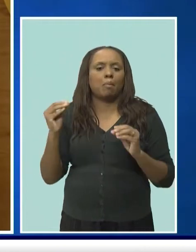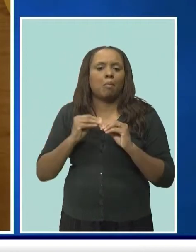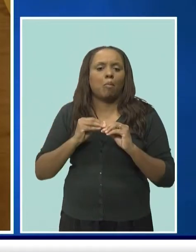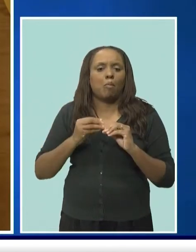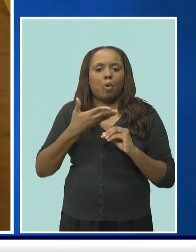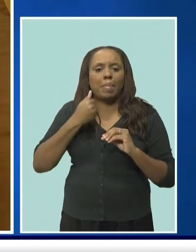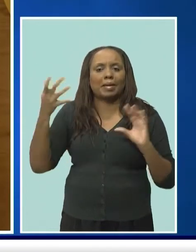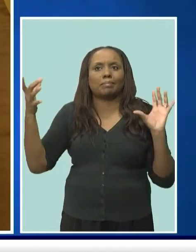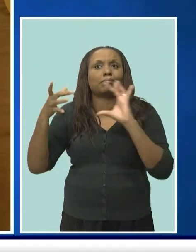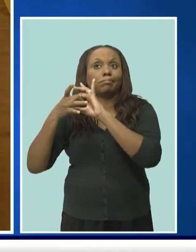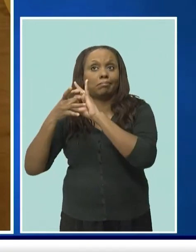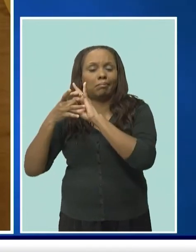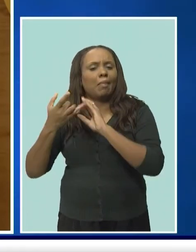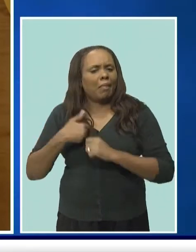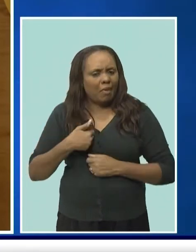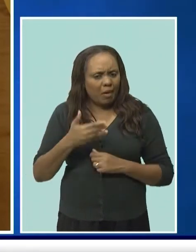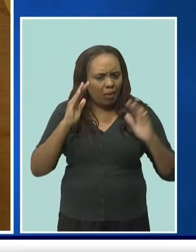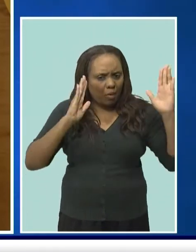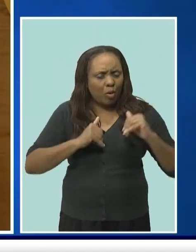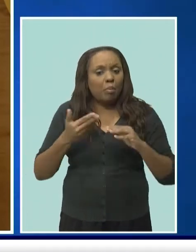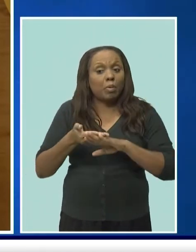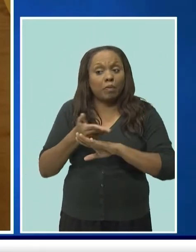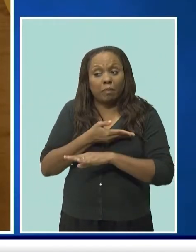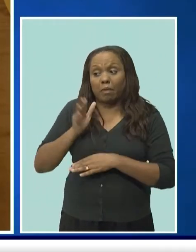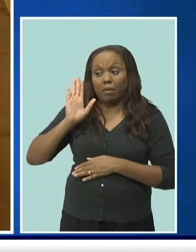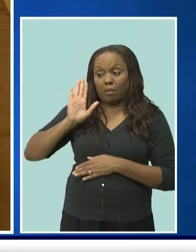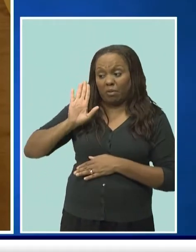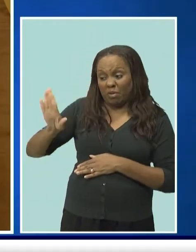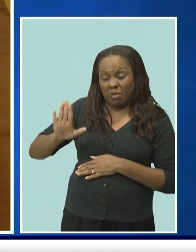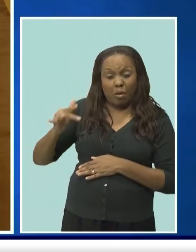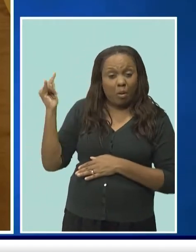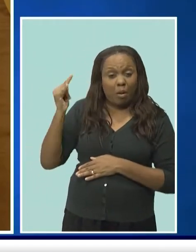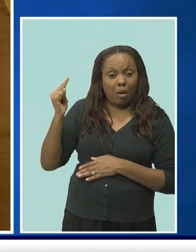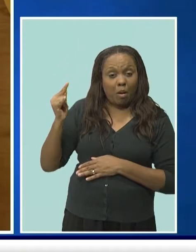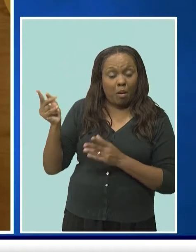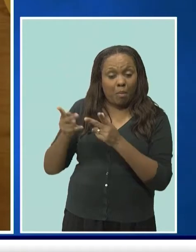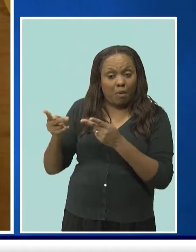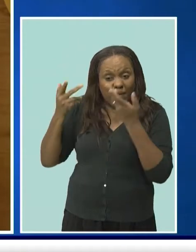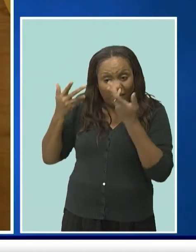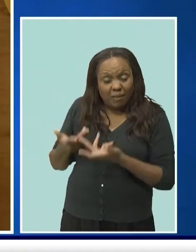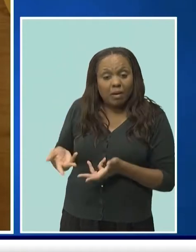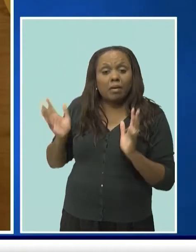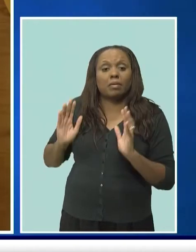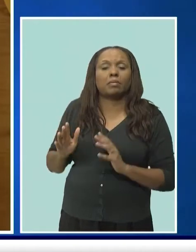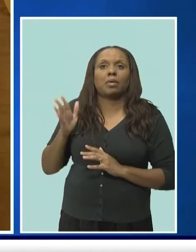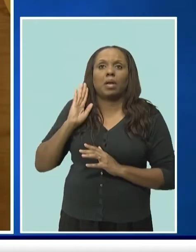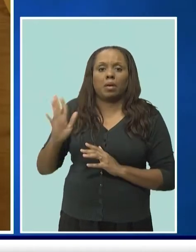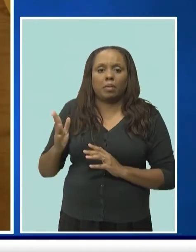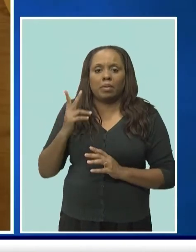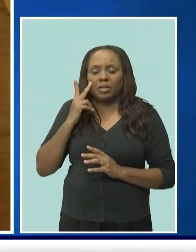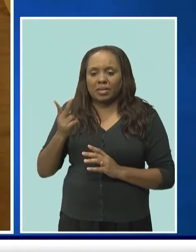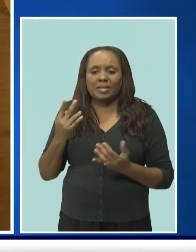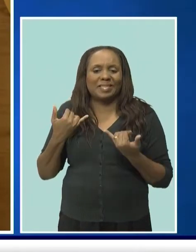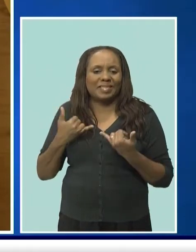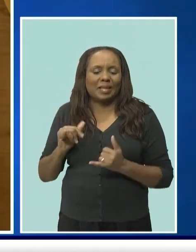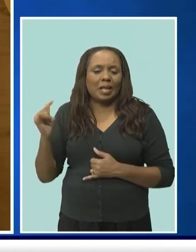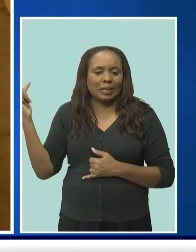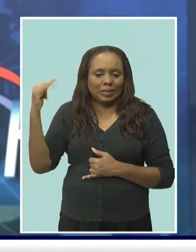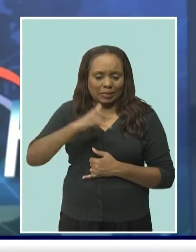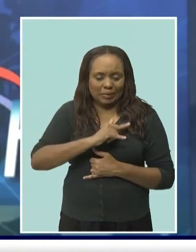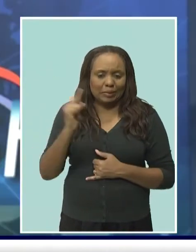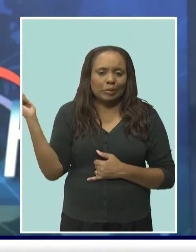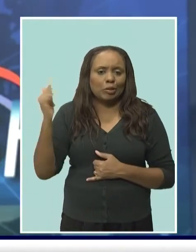I hope that even before the airport is completed, however, that we can see that direct air link between our two